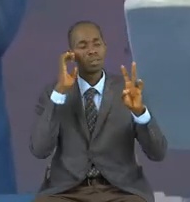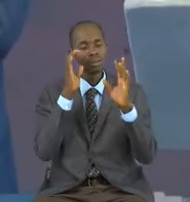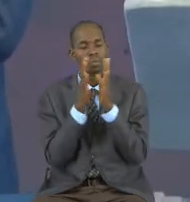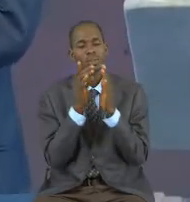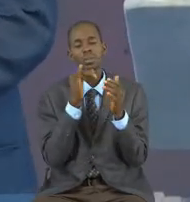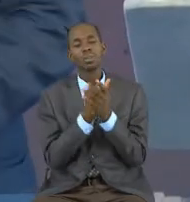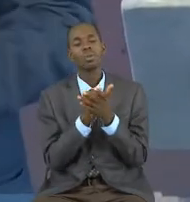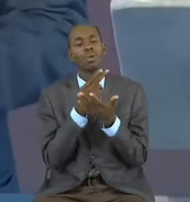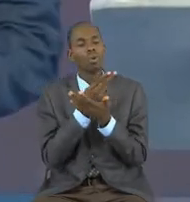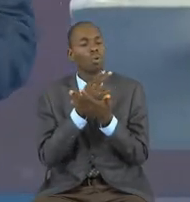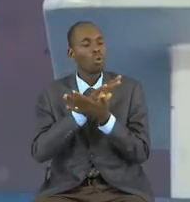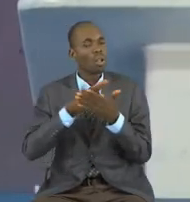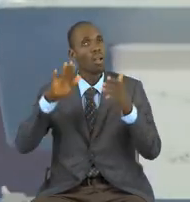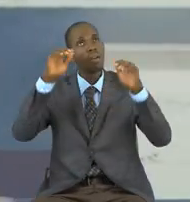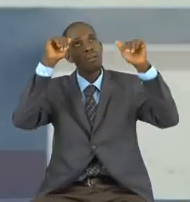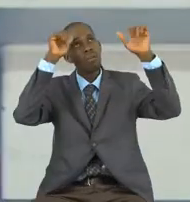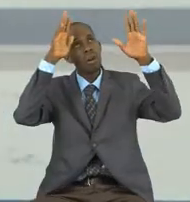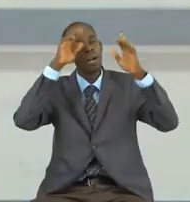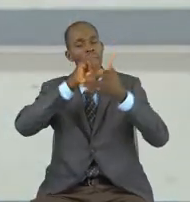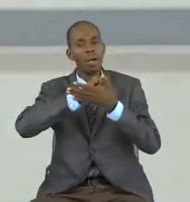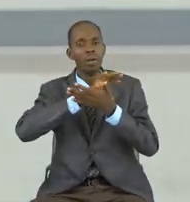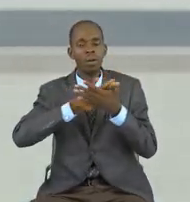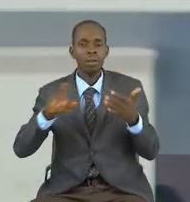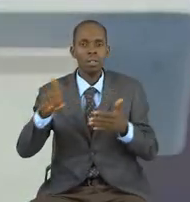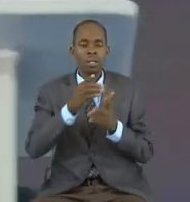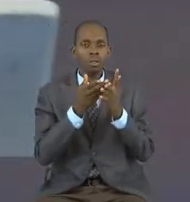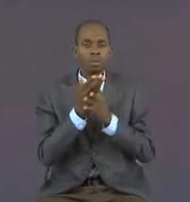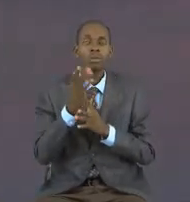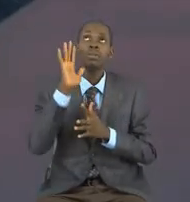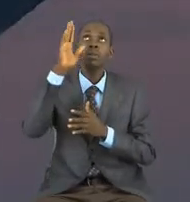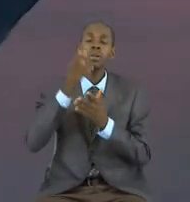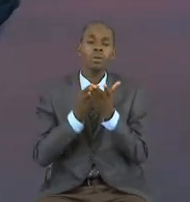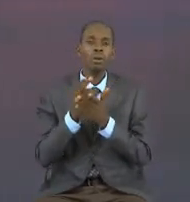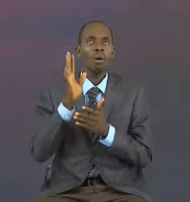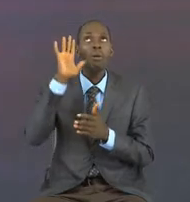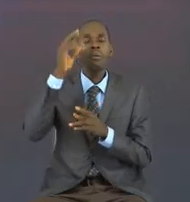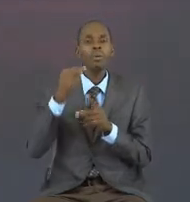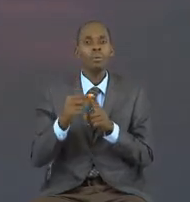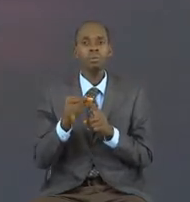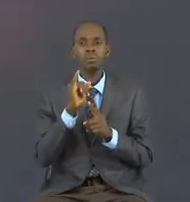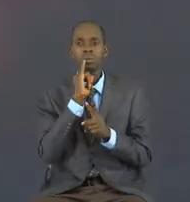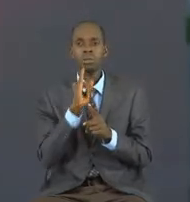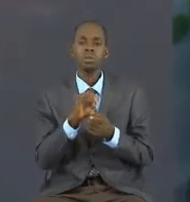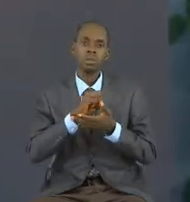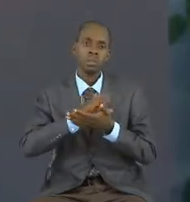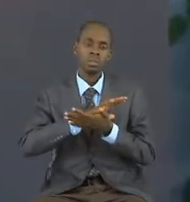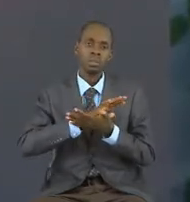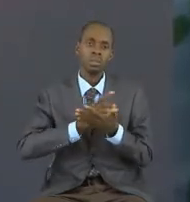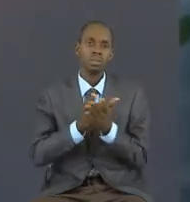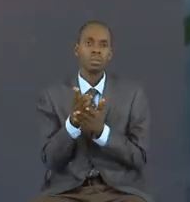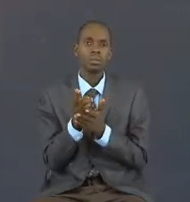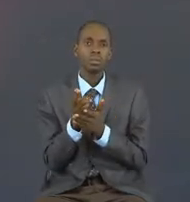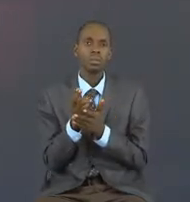sanctify them. Sanctify them through thy truth. Thy word is truth. Saved. All